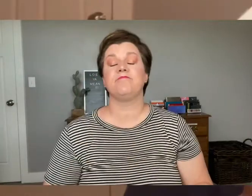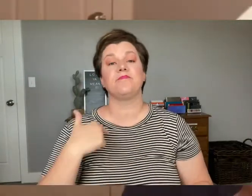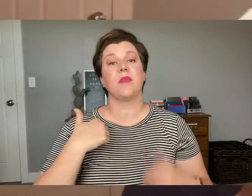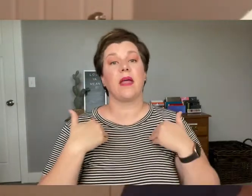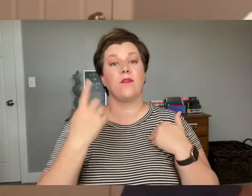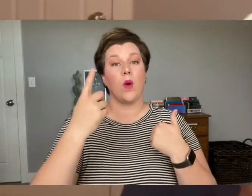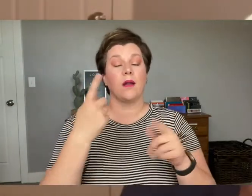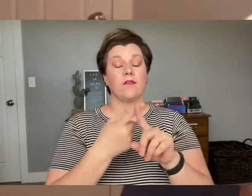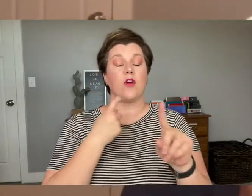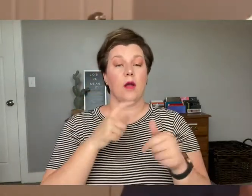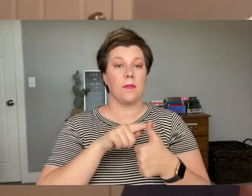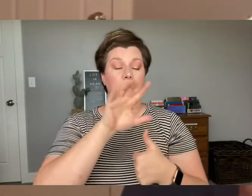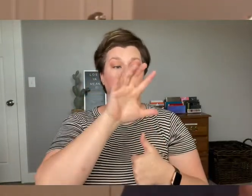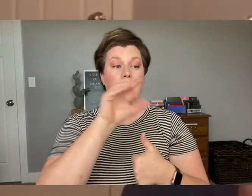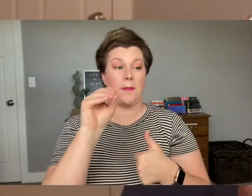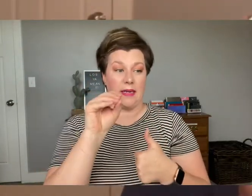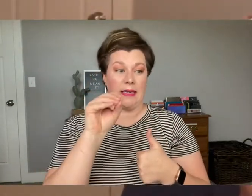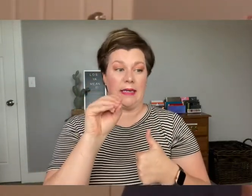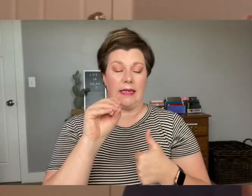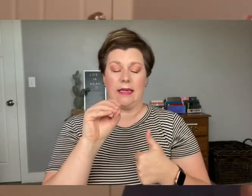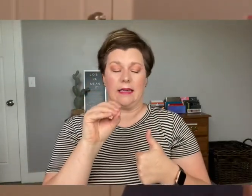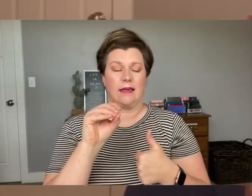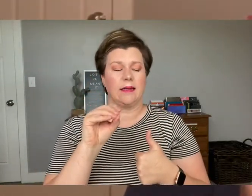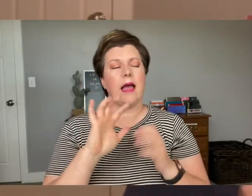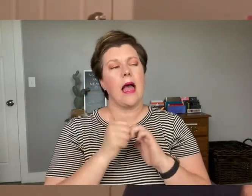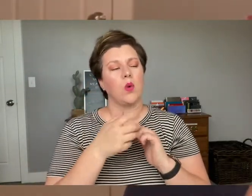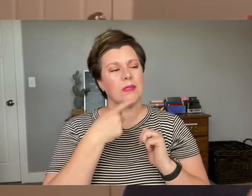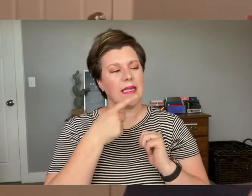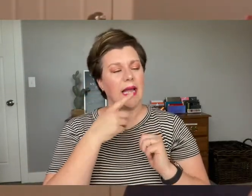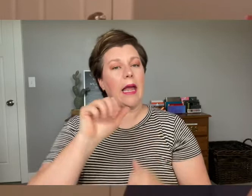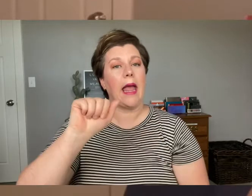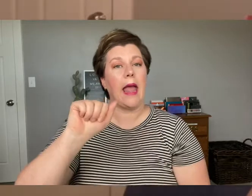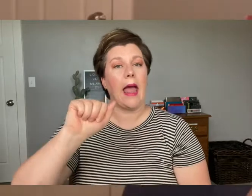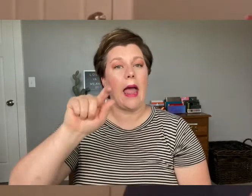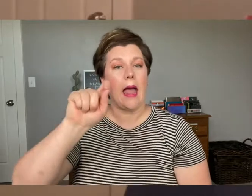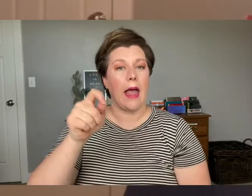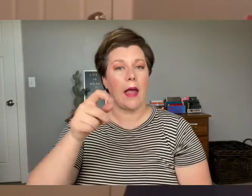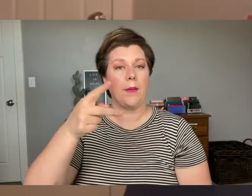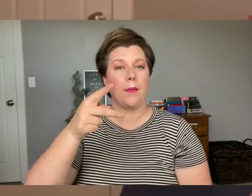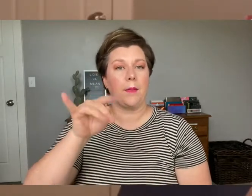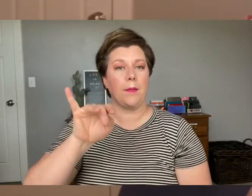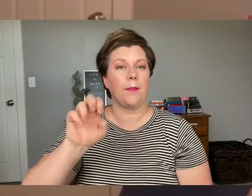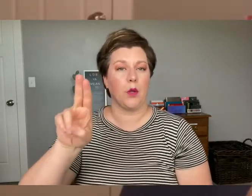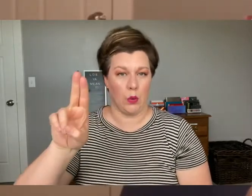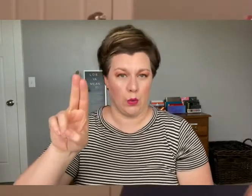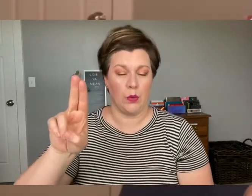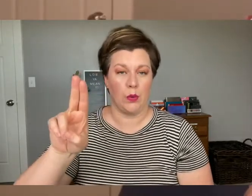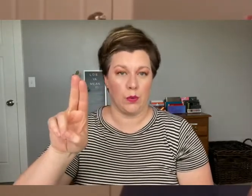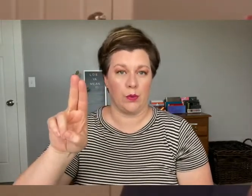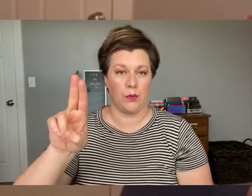SPFs. I have one from a company that I'm not even gonna try to pronounce. No, I am gonna try.